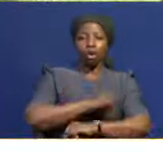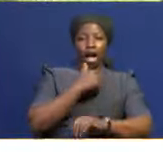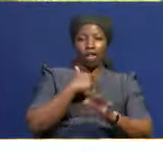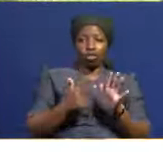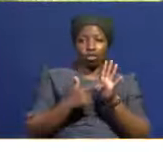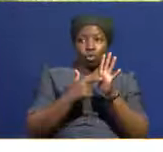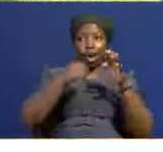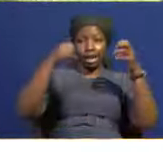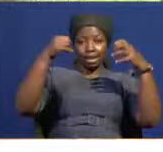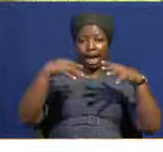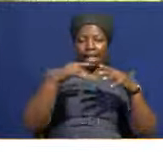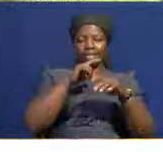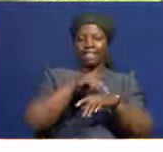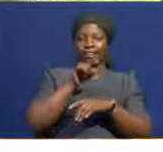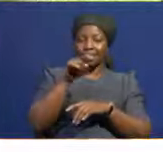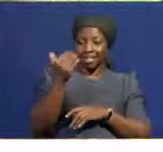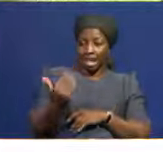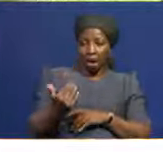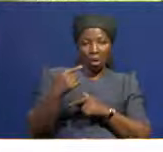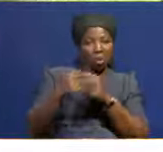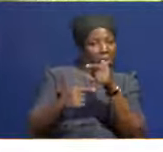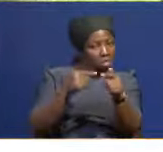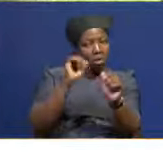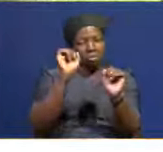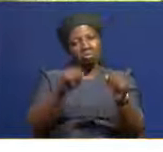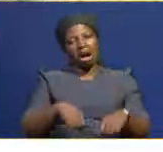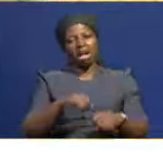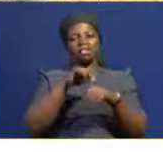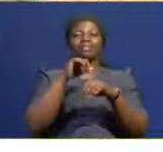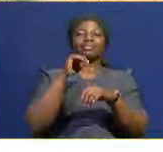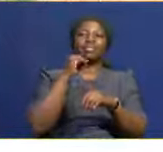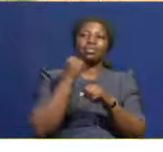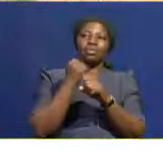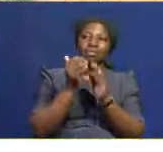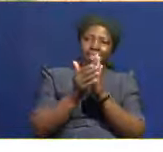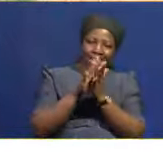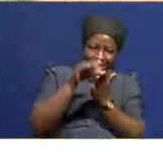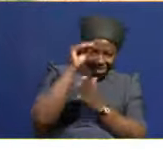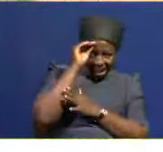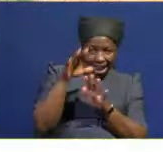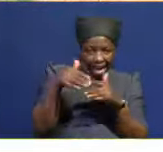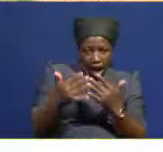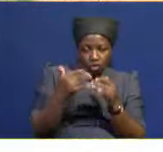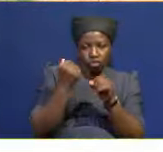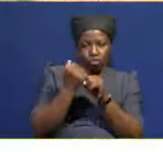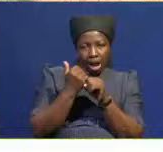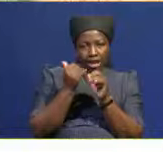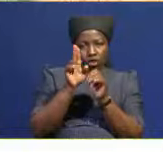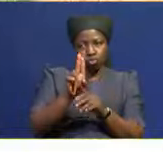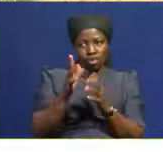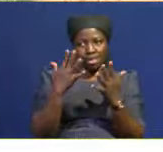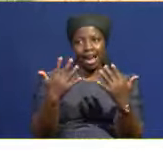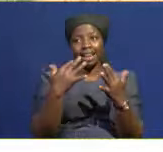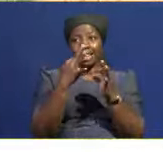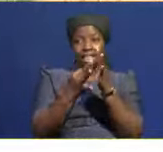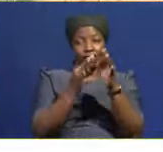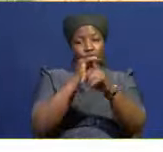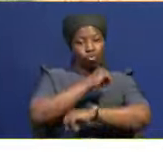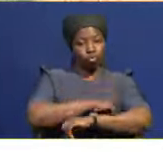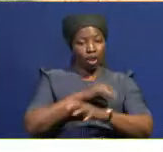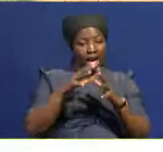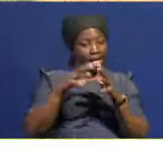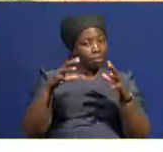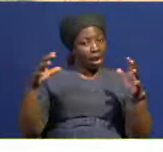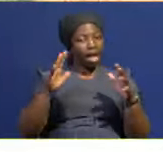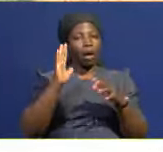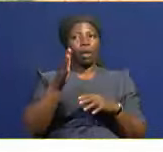mtoto akiendelea anaweza kuwa na kazi ya kufanya ya mikono. Hii shule ikipanuliwa itakuwa sawa, mtoto yangu